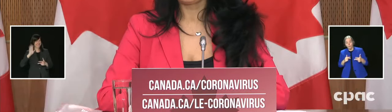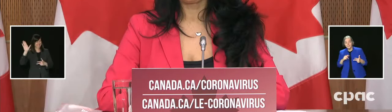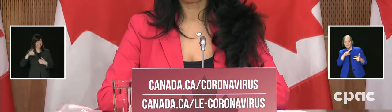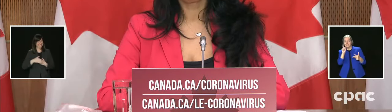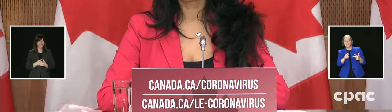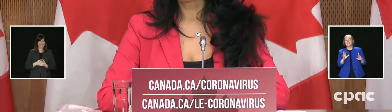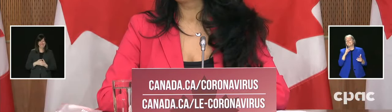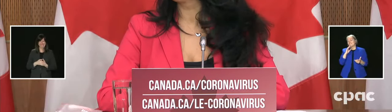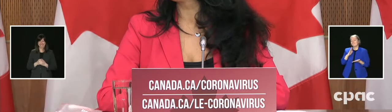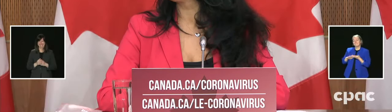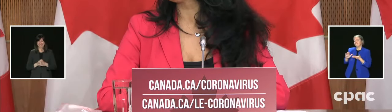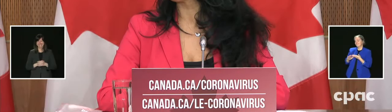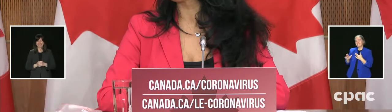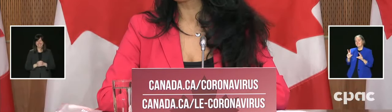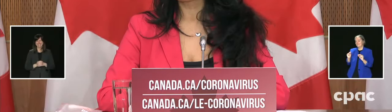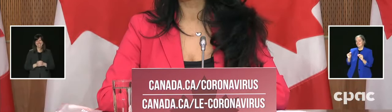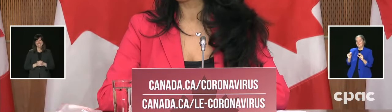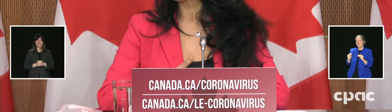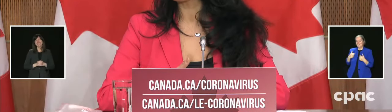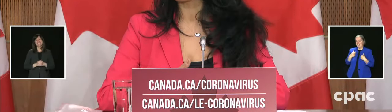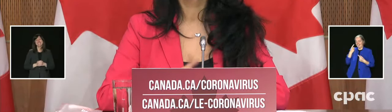phone.